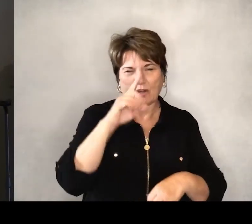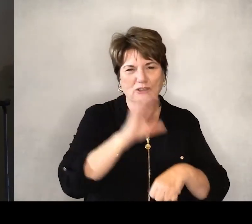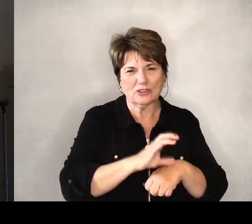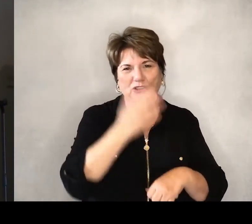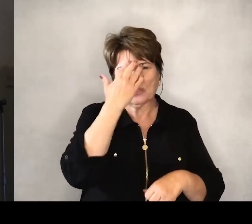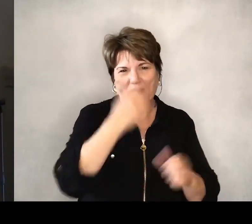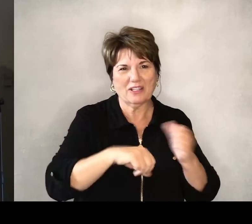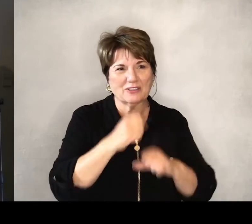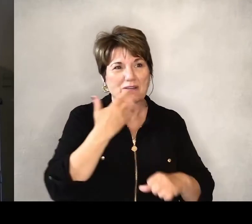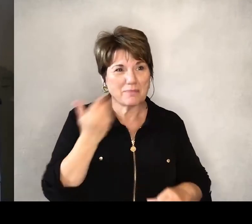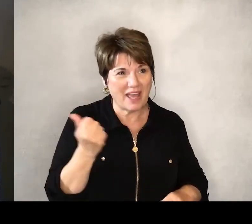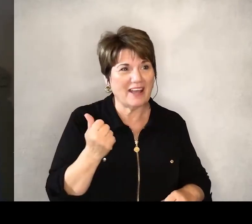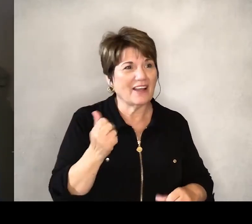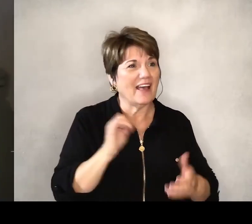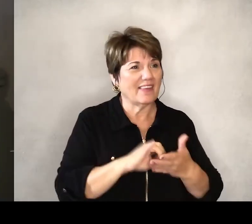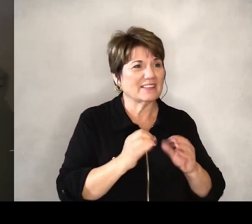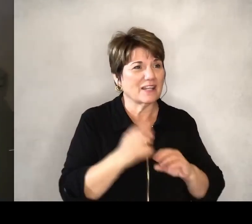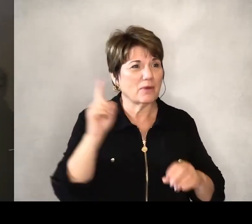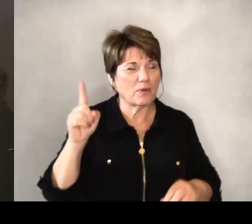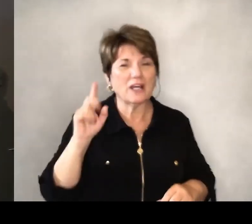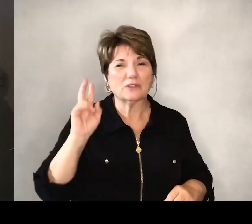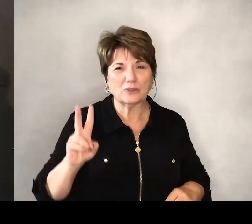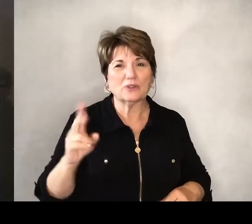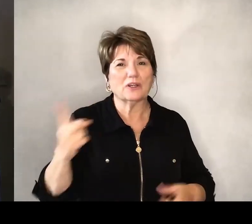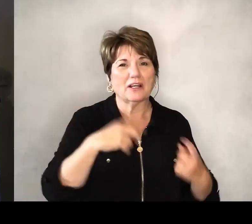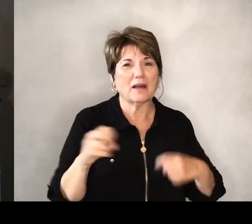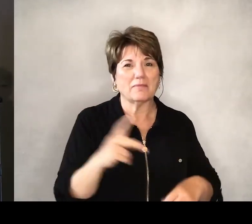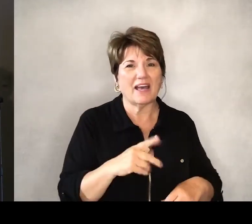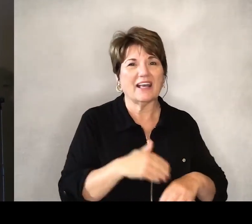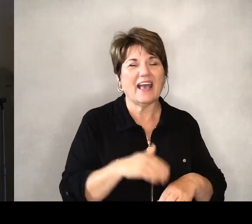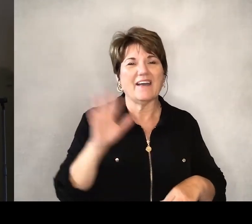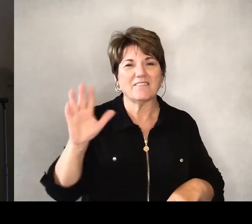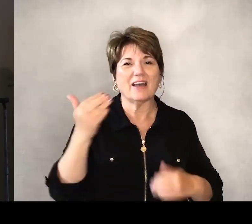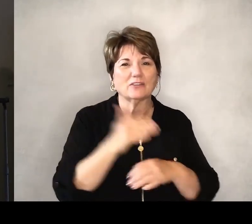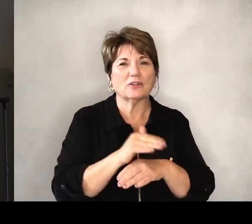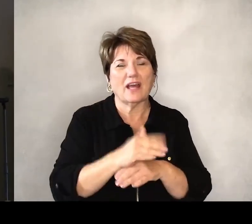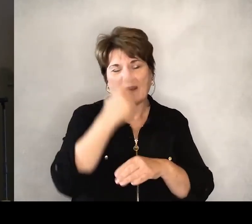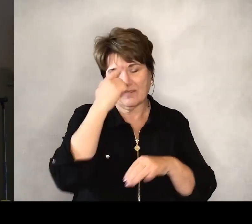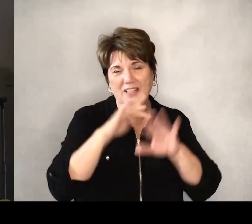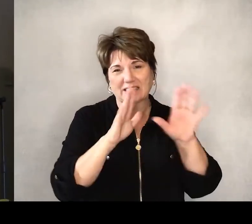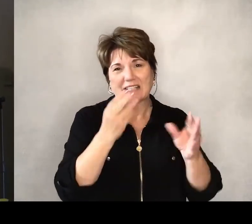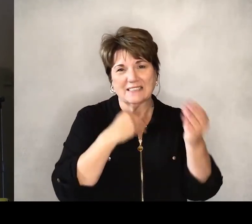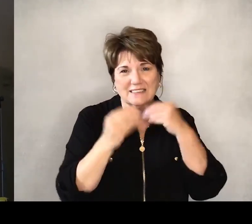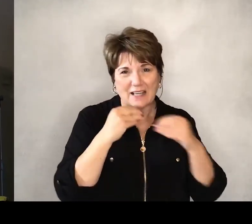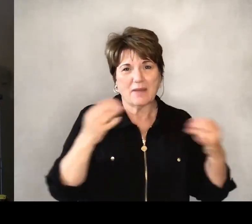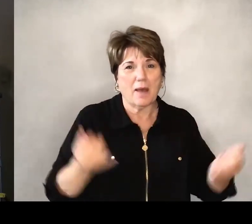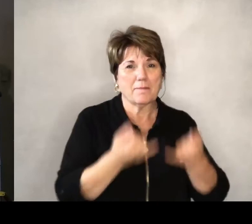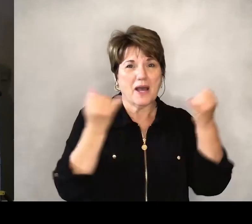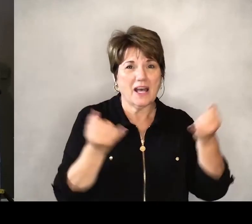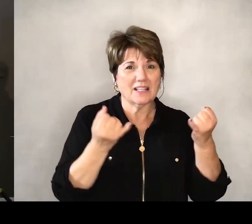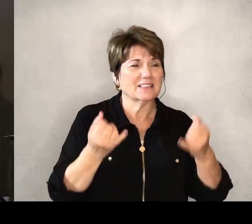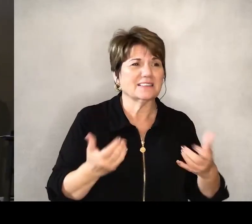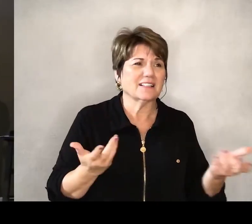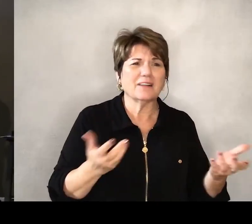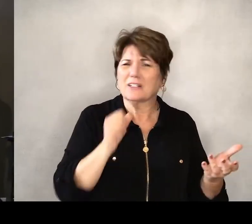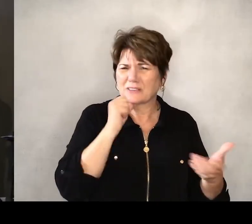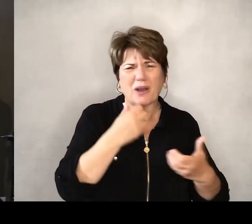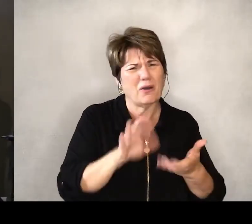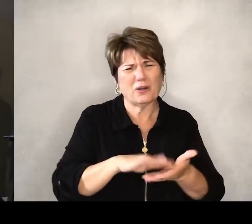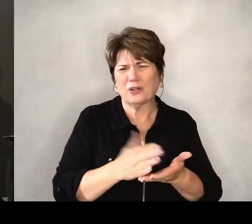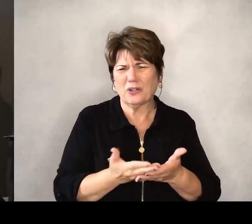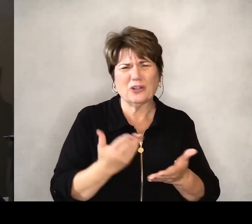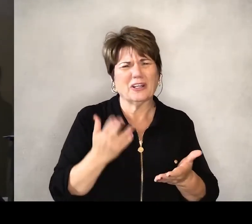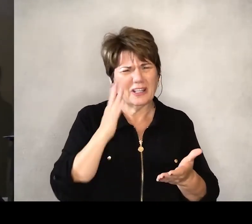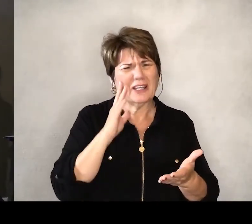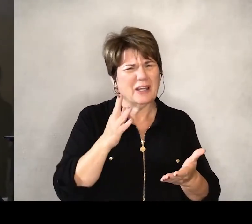to get to know each other better, right? So that's number one. Number two, you're going to come back at 5 o'clock tonight for Sunday supper, pasta and everything else. You didn't want to make any food today. You're going to get